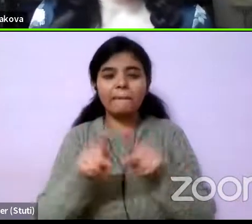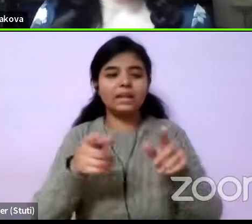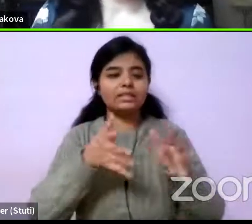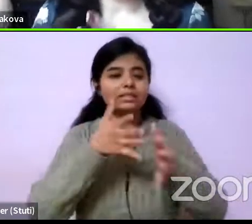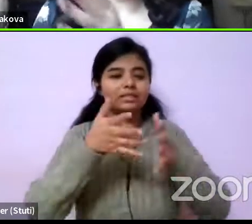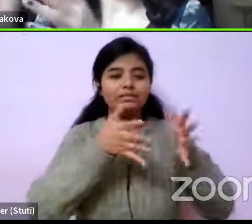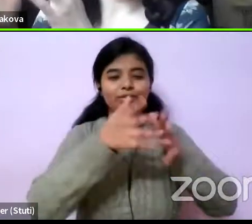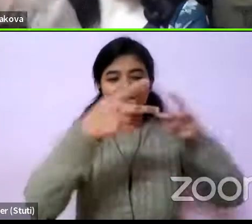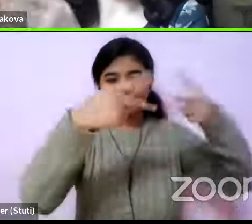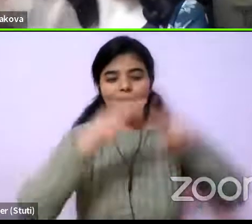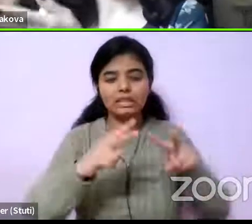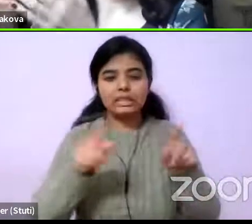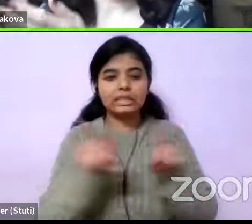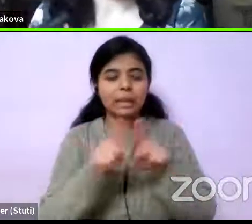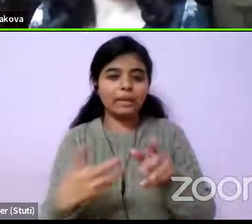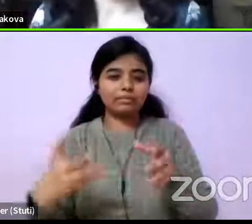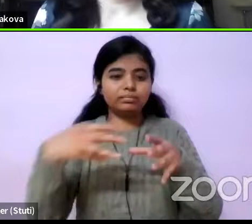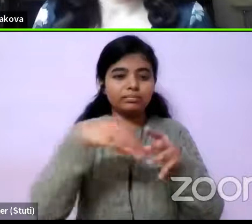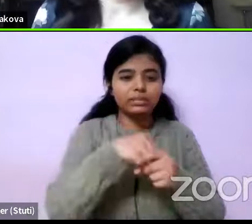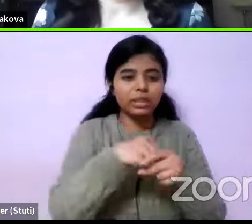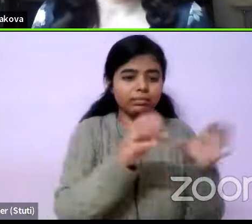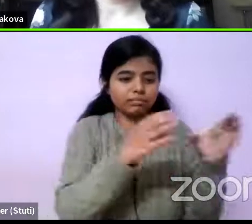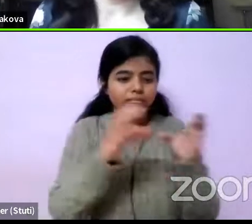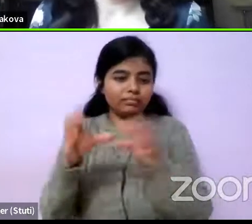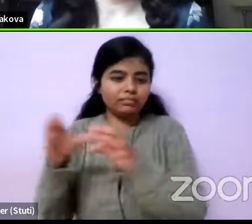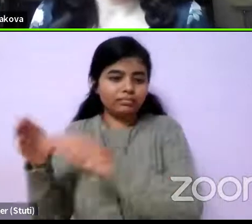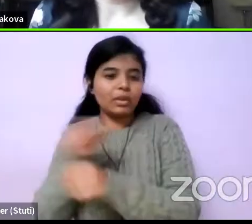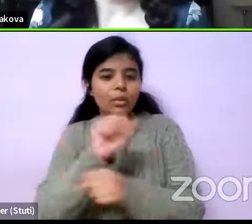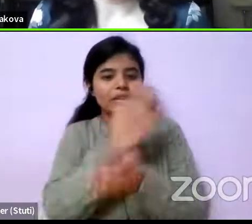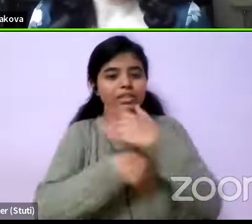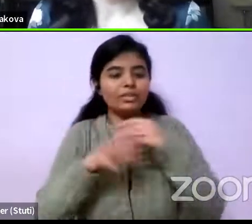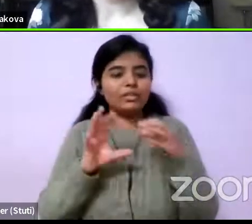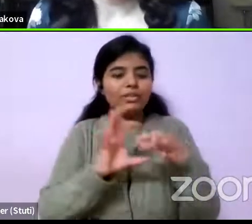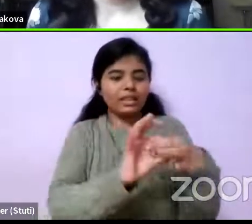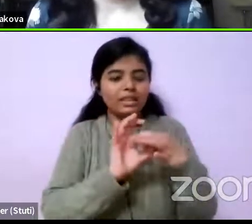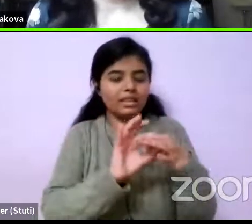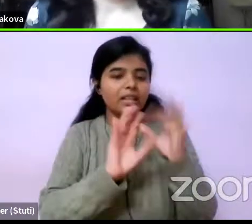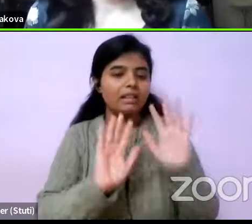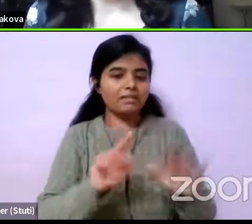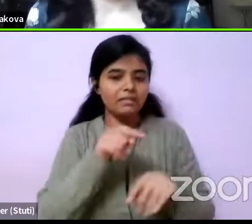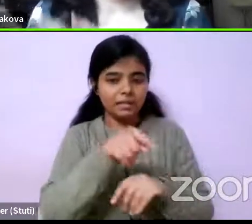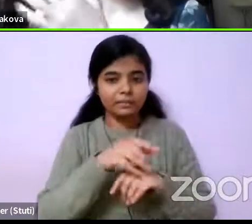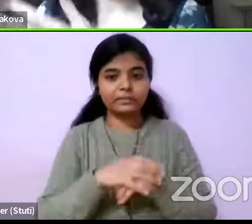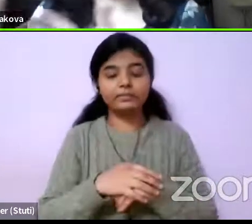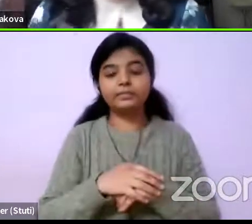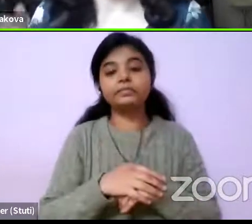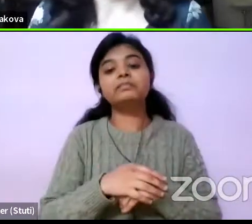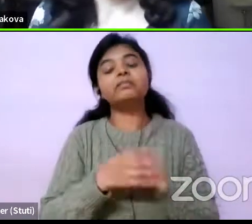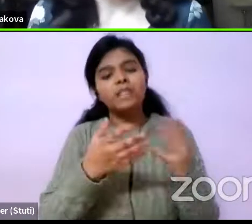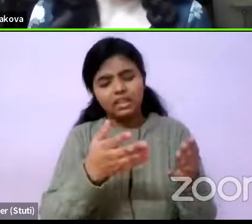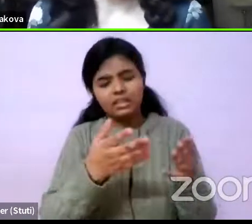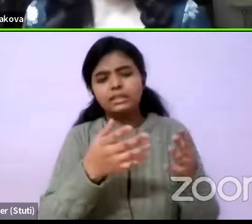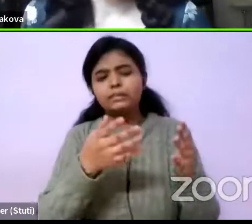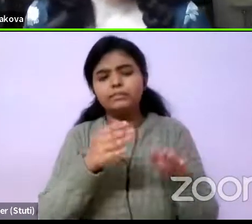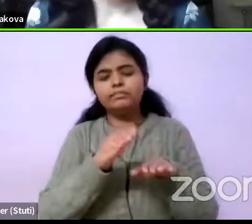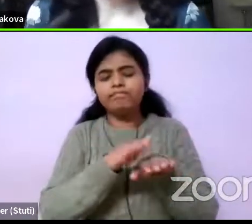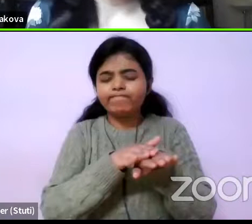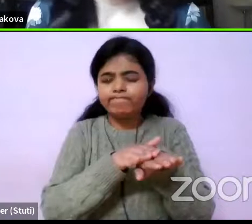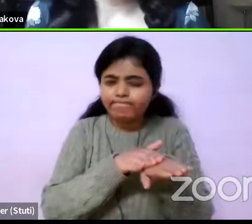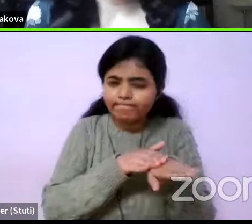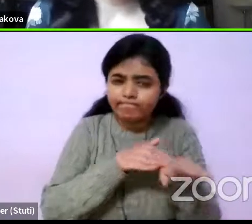so that's stands at the intersection of translation and disability studies even more than anything else. But yeah, it's trickling down slowly